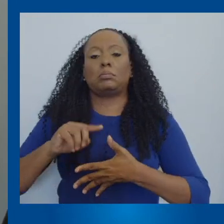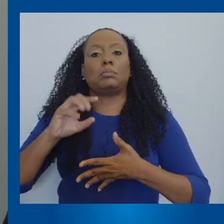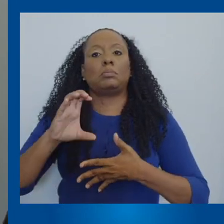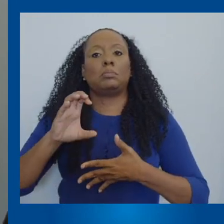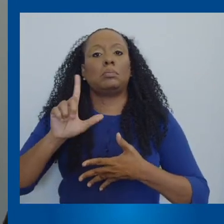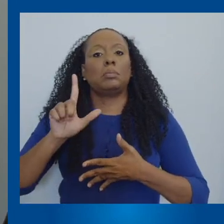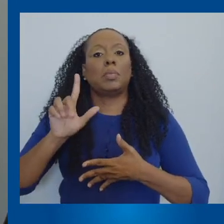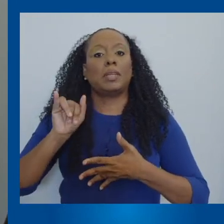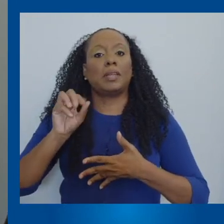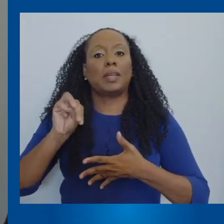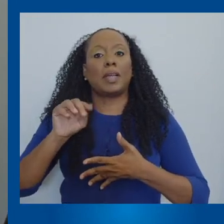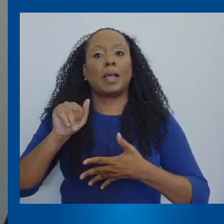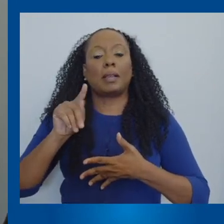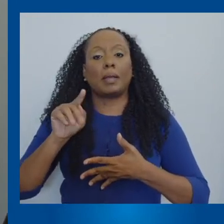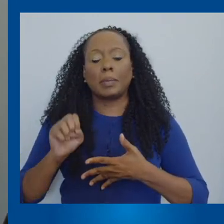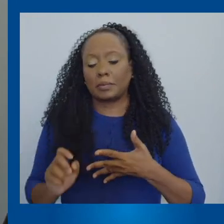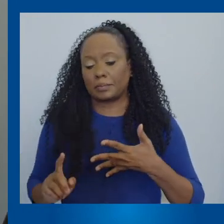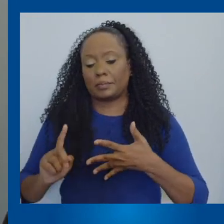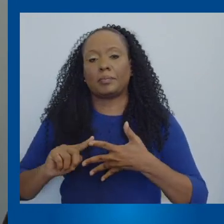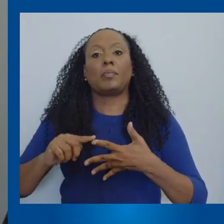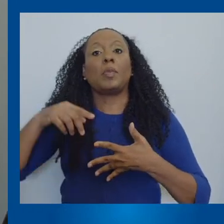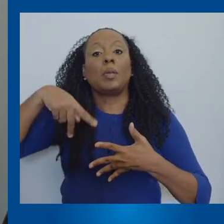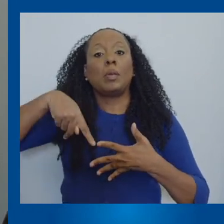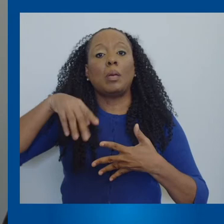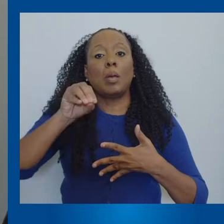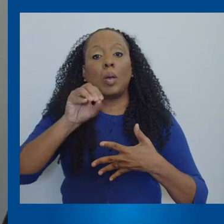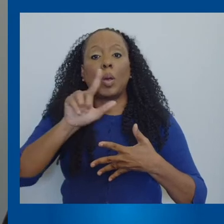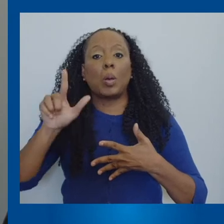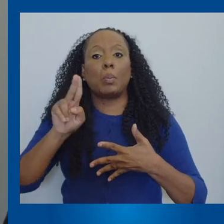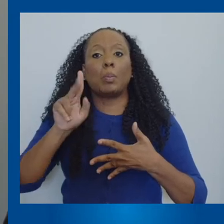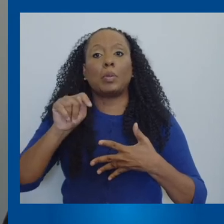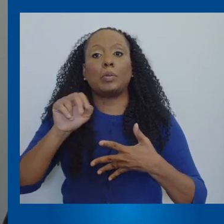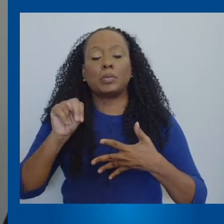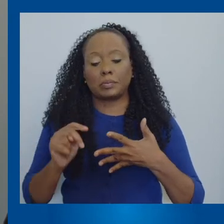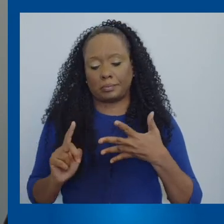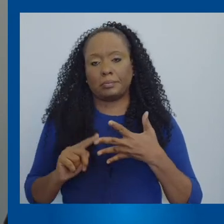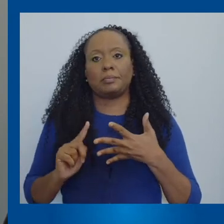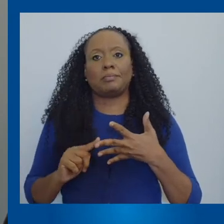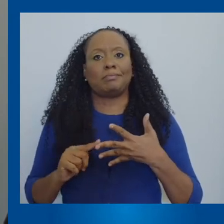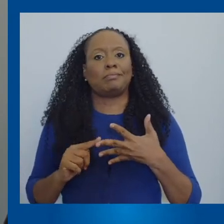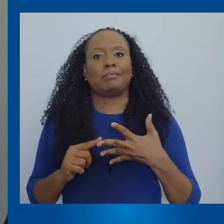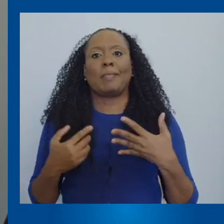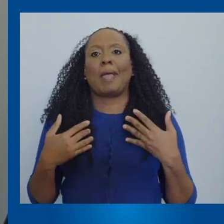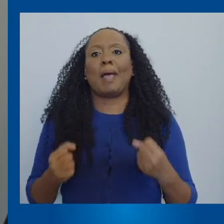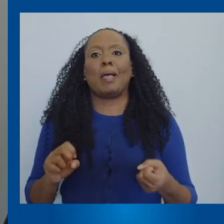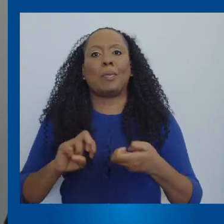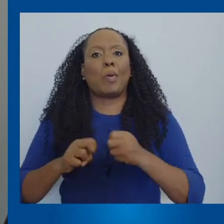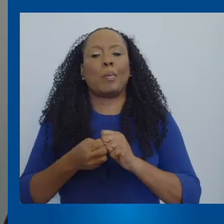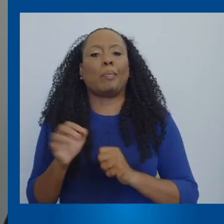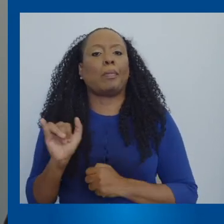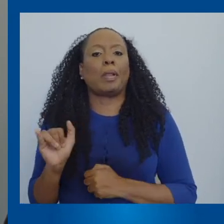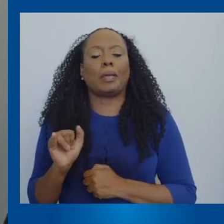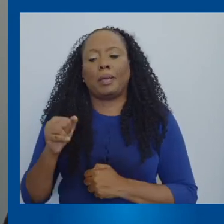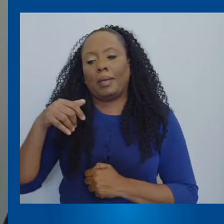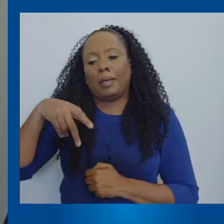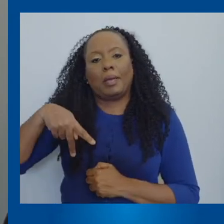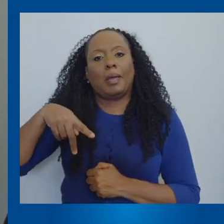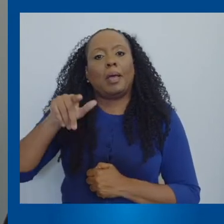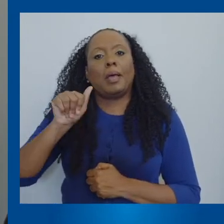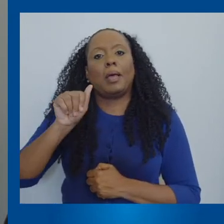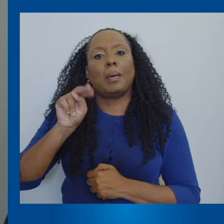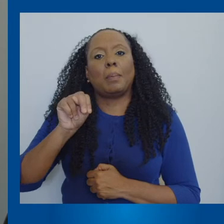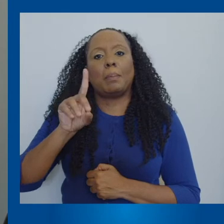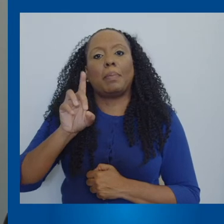planet. We are at war with pollution. We are at war with potential pandemics. So unless we change the